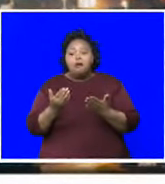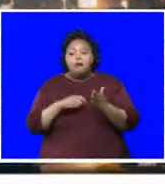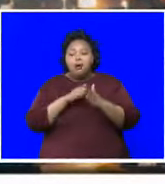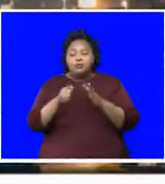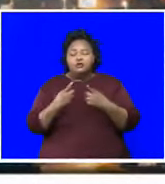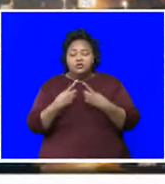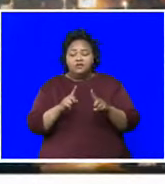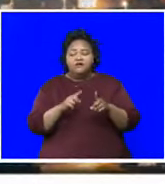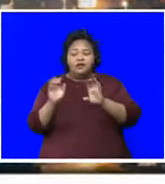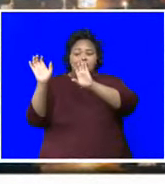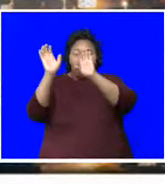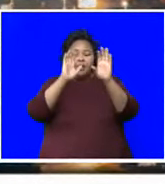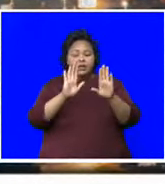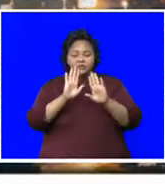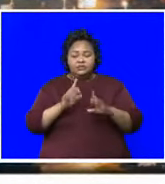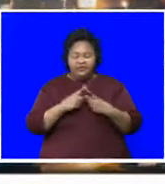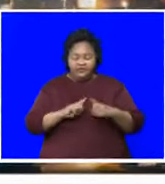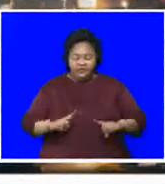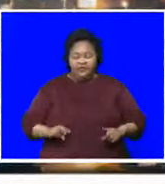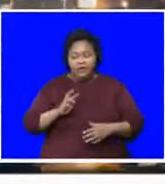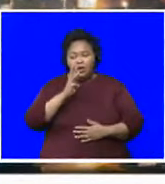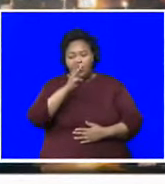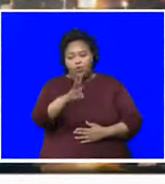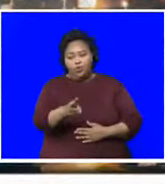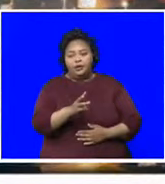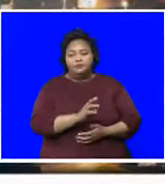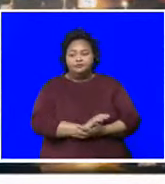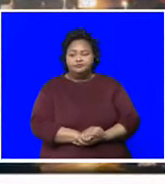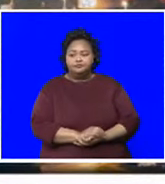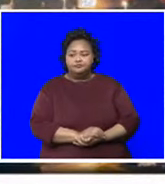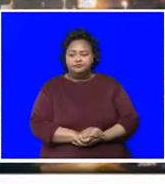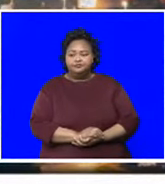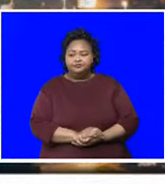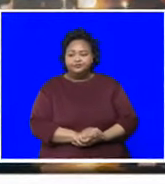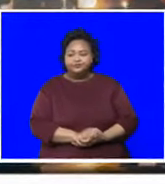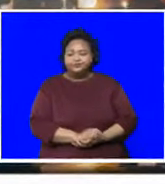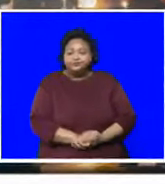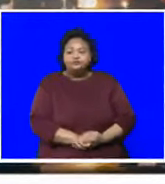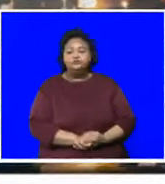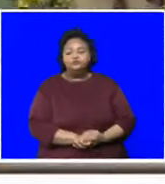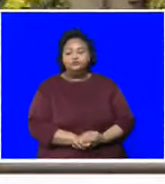by the service to refuse re-offending to ensure the safety of communities.